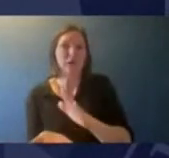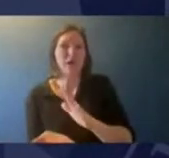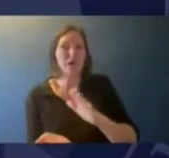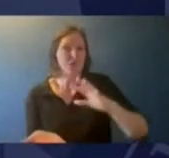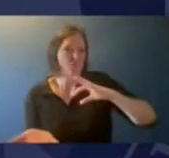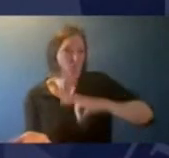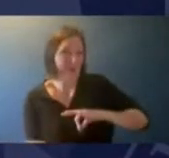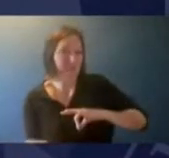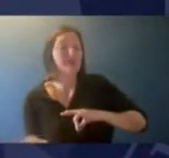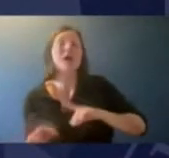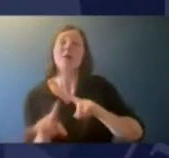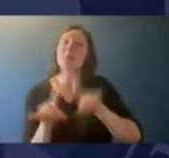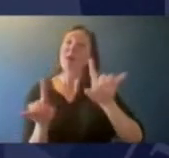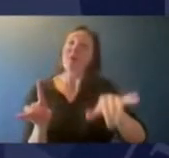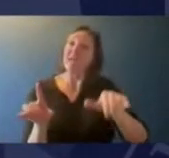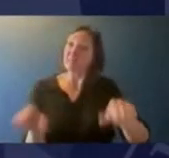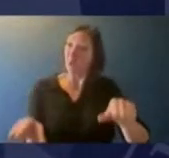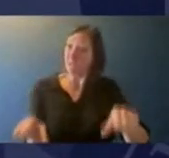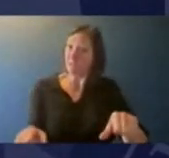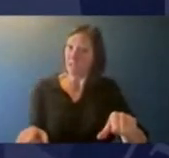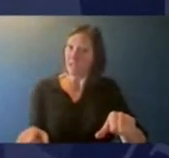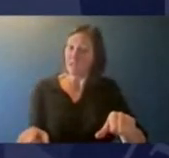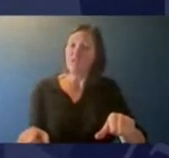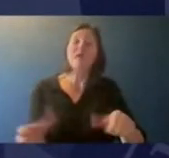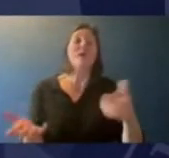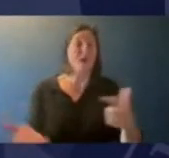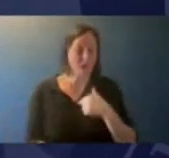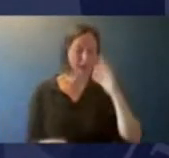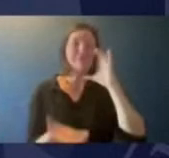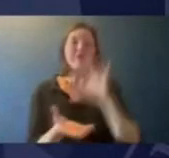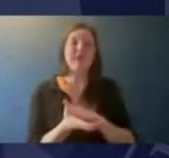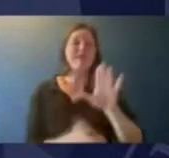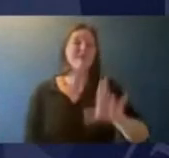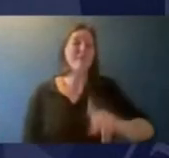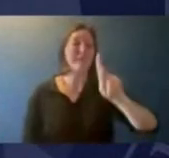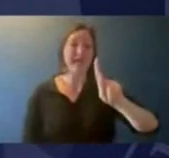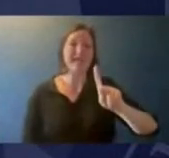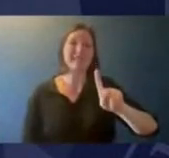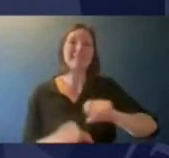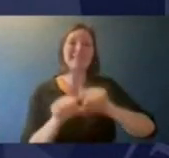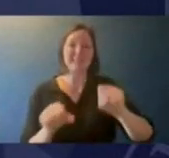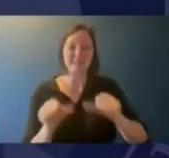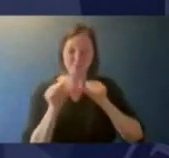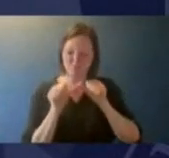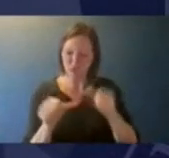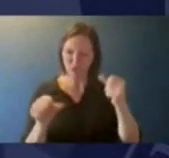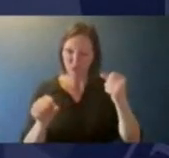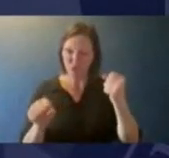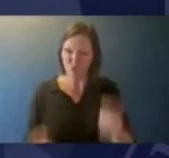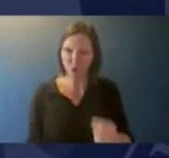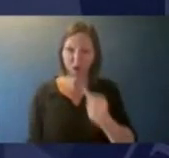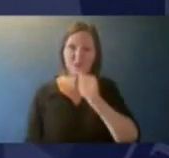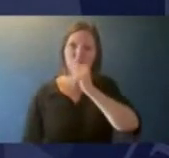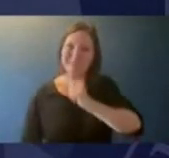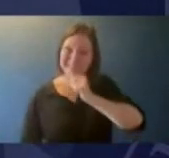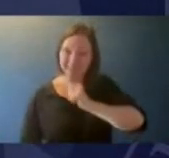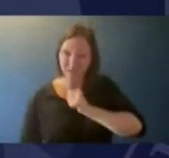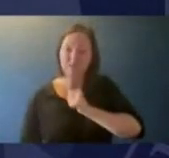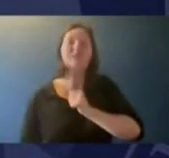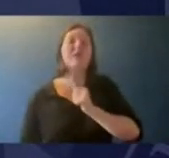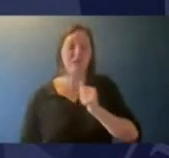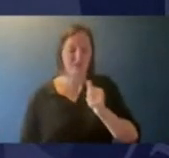a possibility. I believe our banking system remains strong and resilient. It